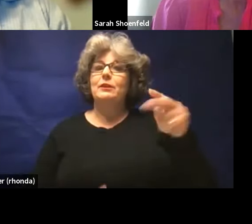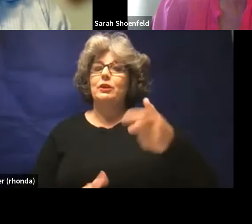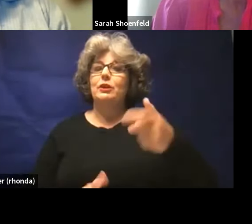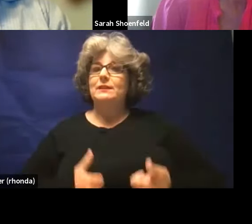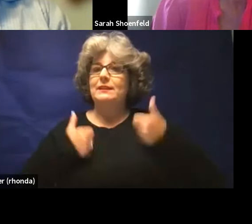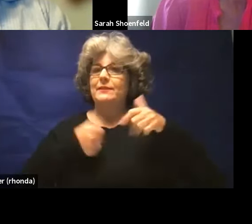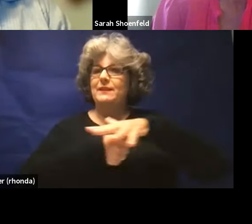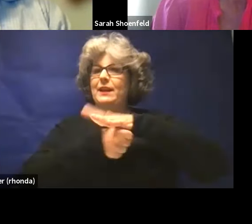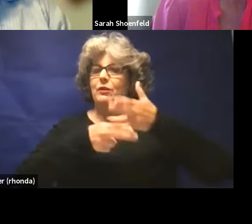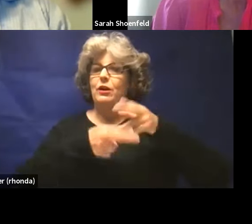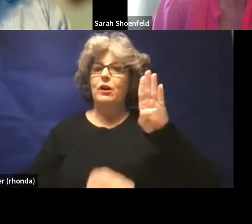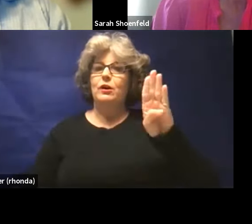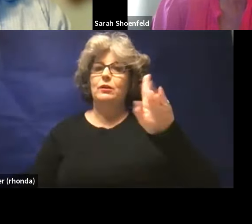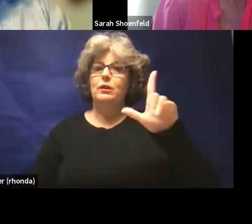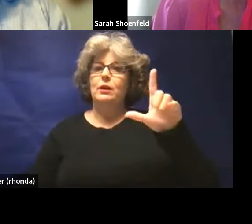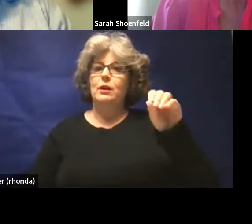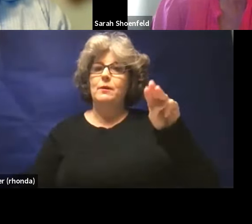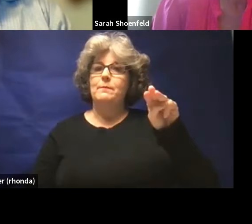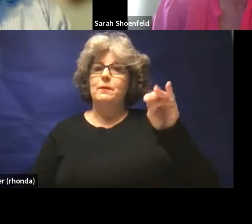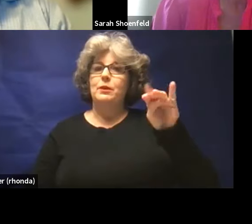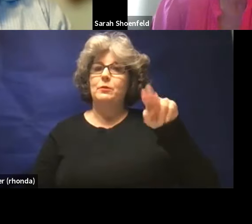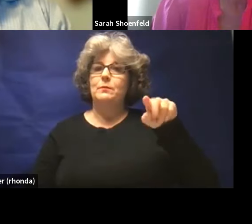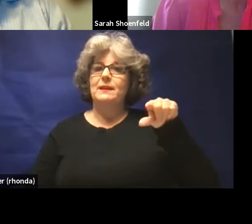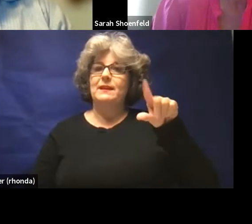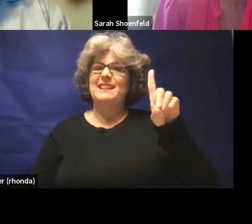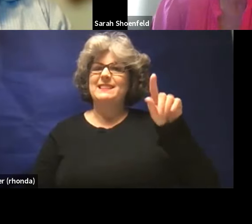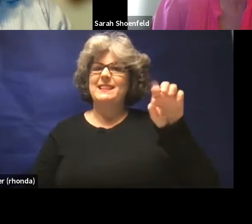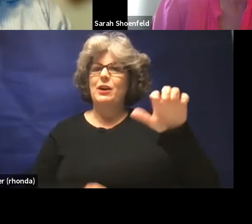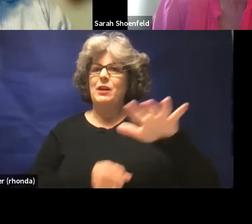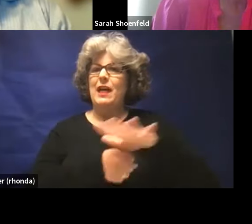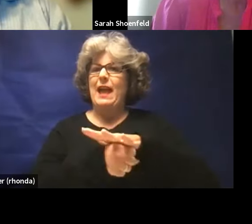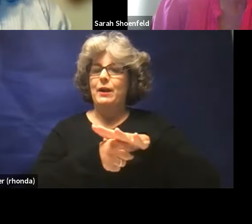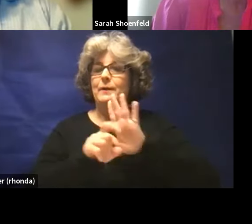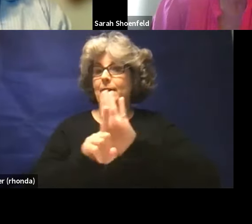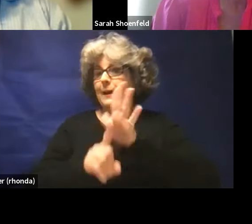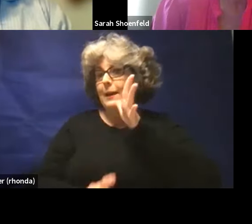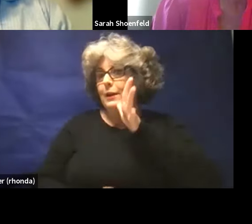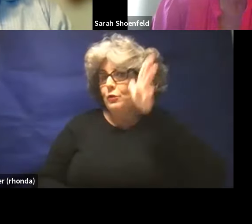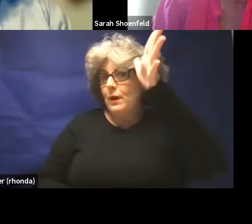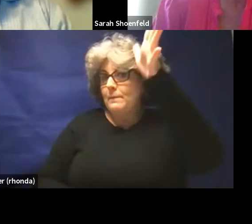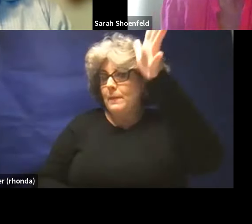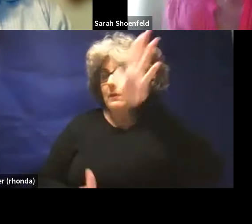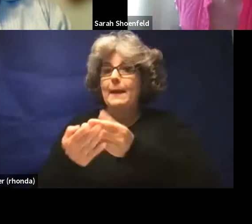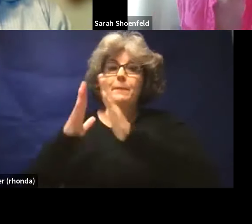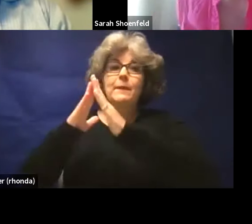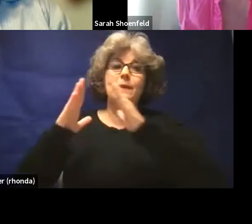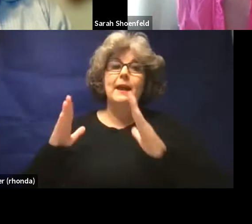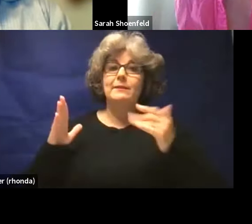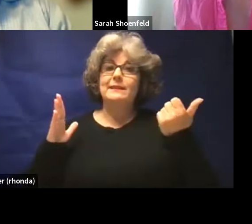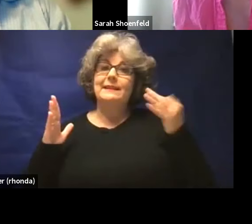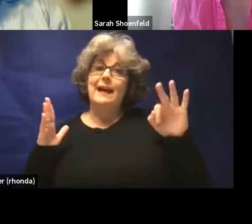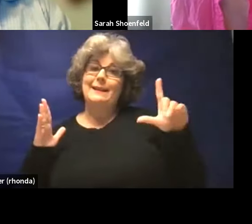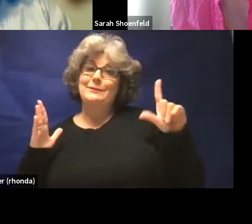Bloomingdale, the neighborhood Sarah spoke about earlier. His grandparents had bought their house in the